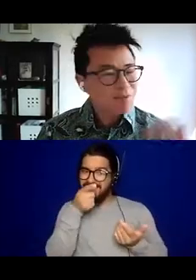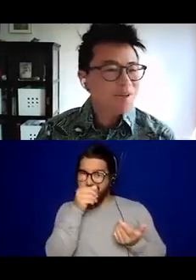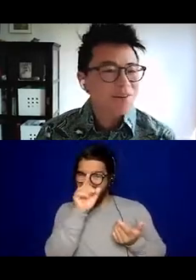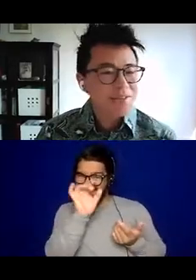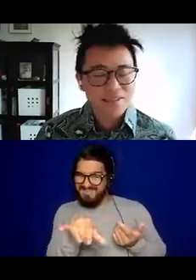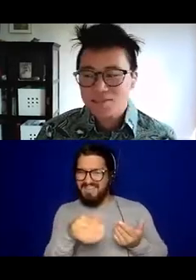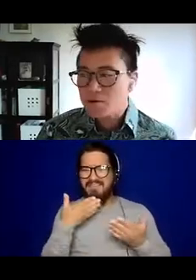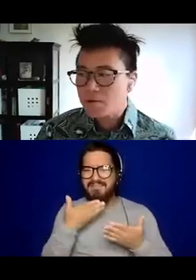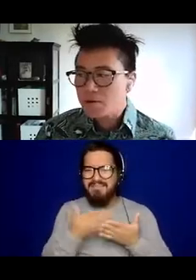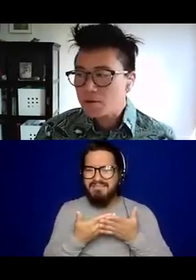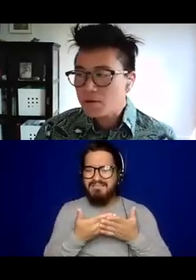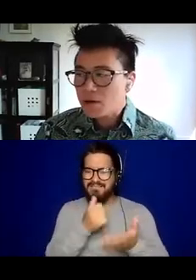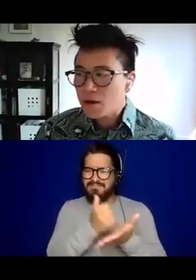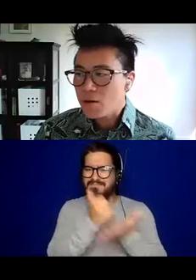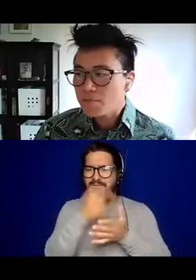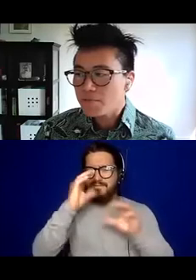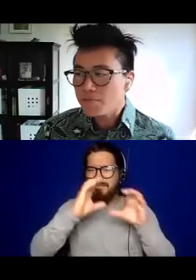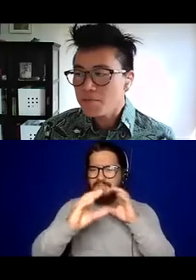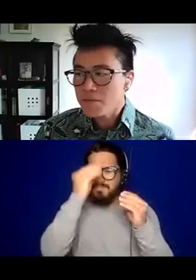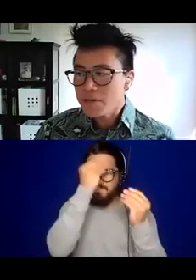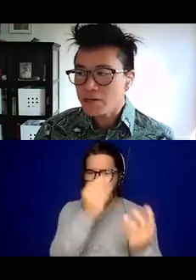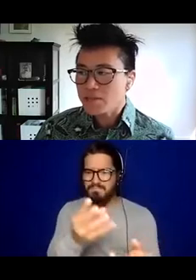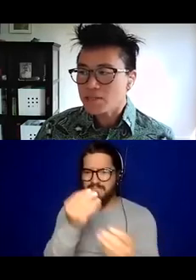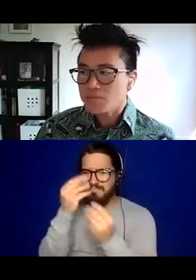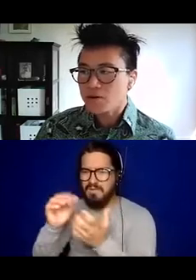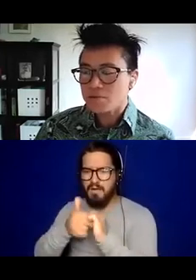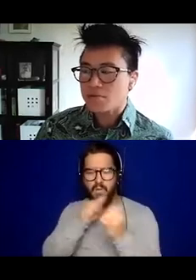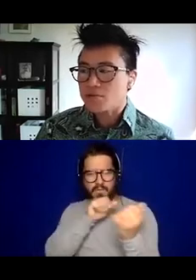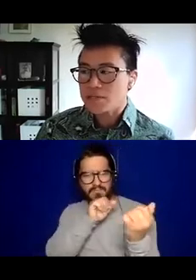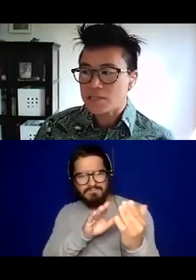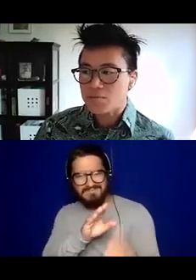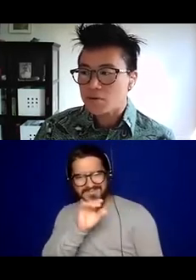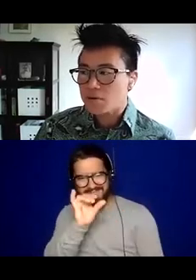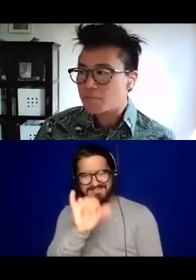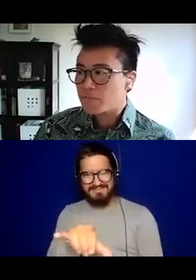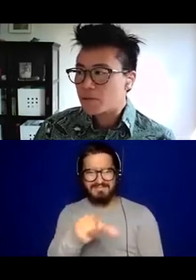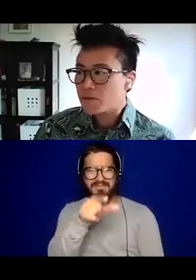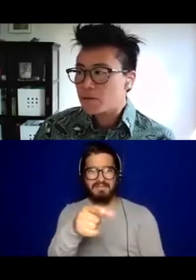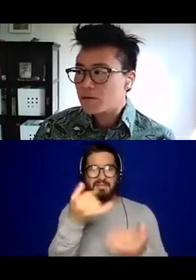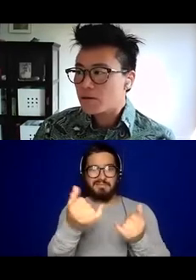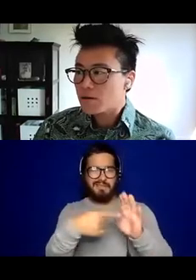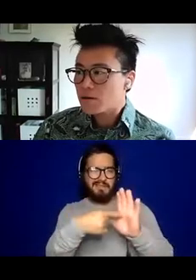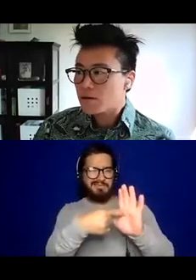and how do we address it? So for a moment here, let's just work through this example.